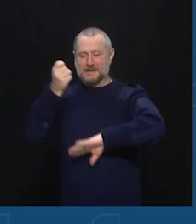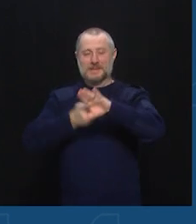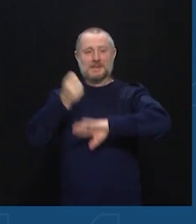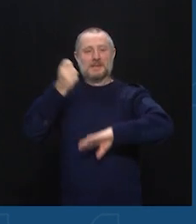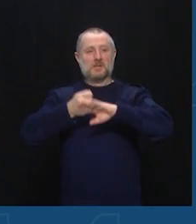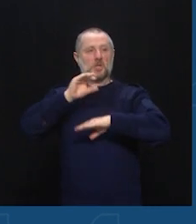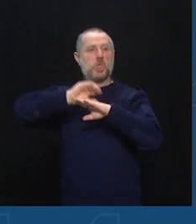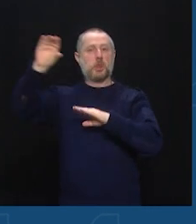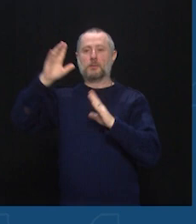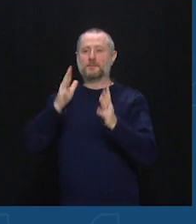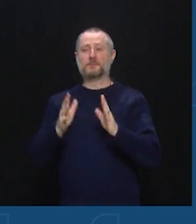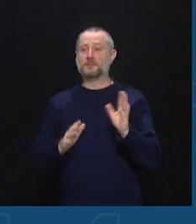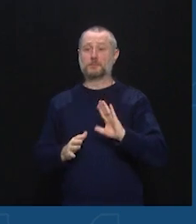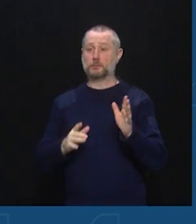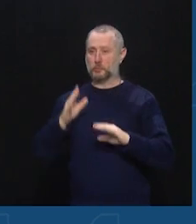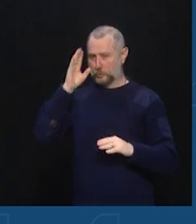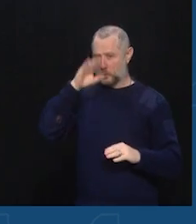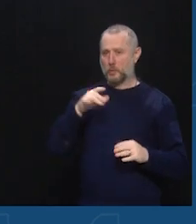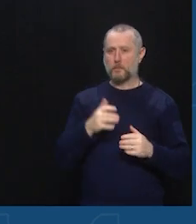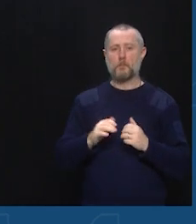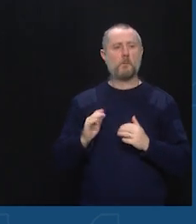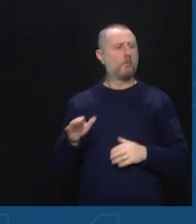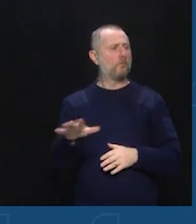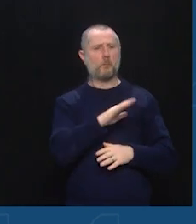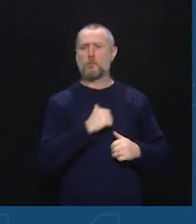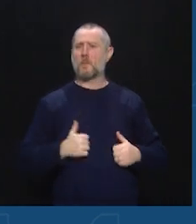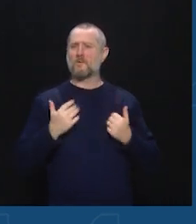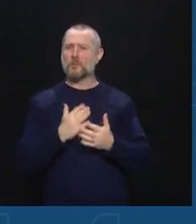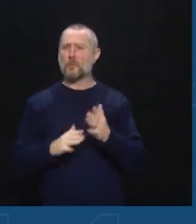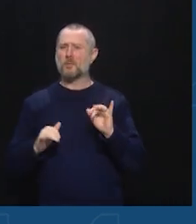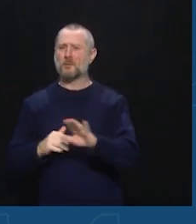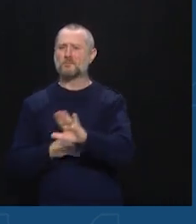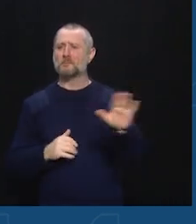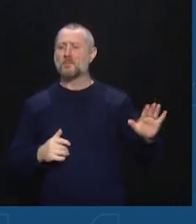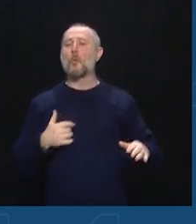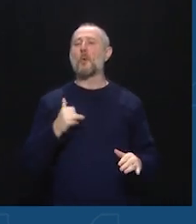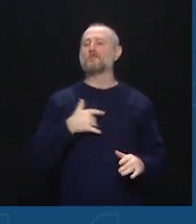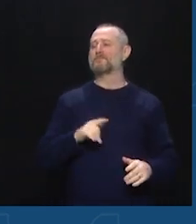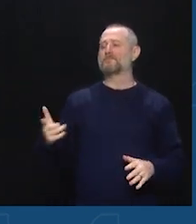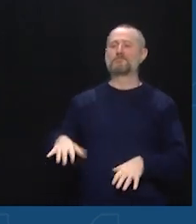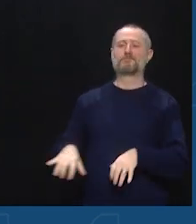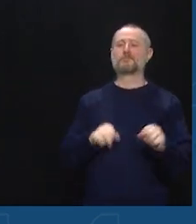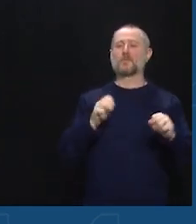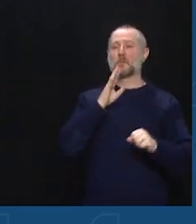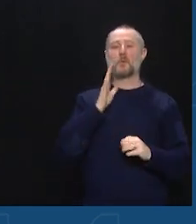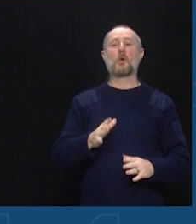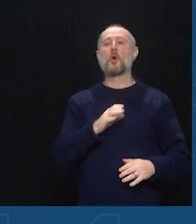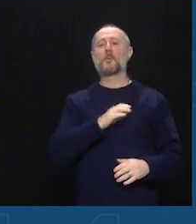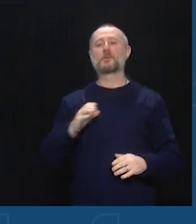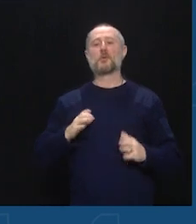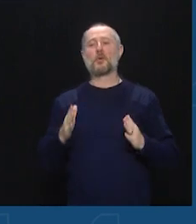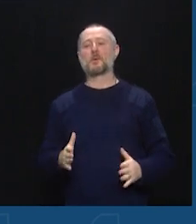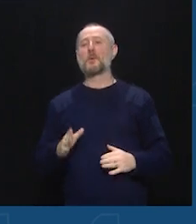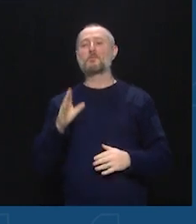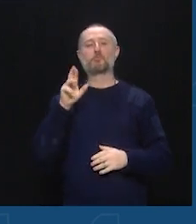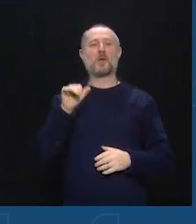York State in the wintertime. So with that, I'll turn it over to Commissioner Bray to give us a further update on what is going on here. Commissioner